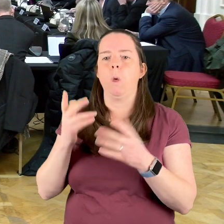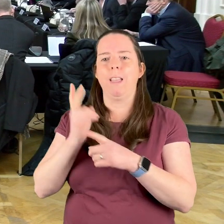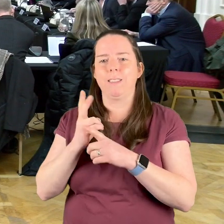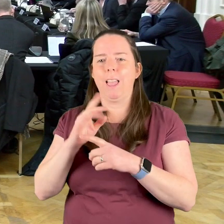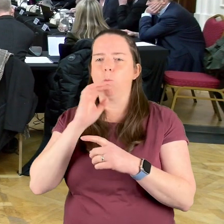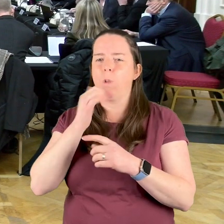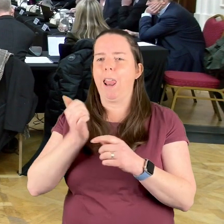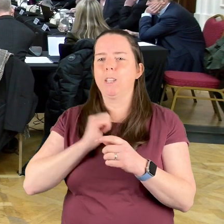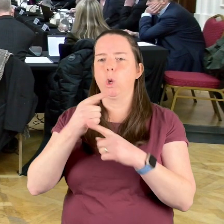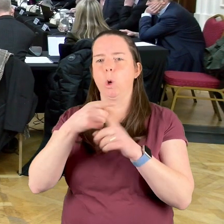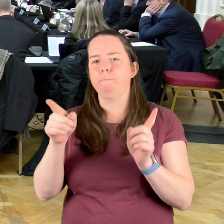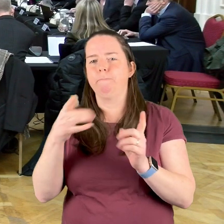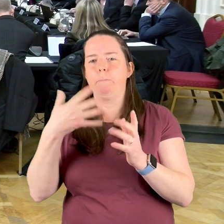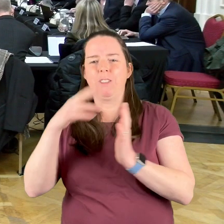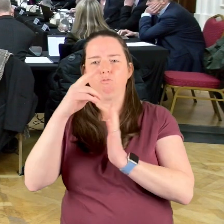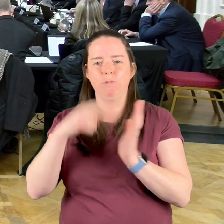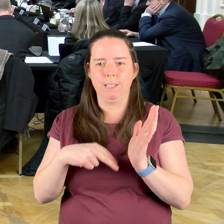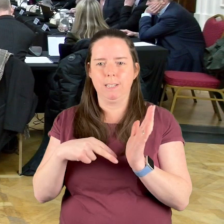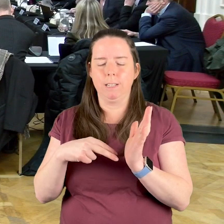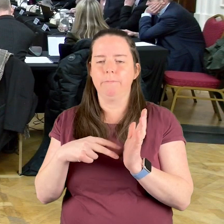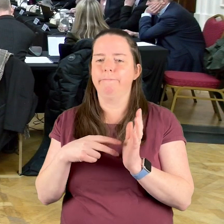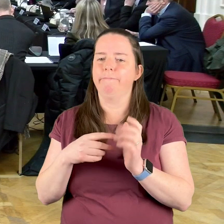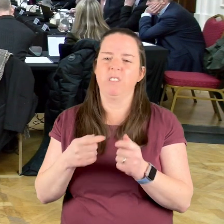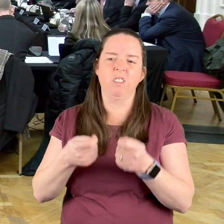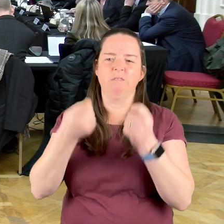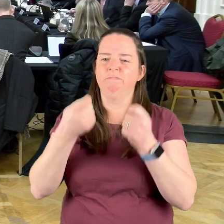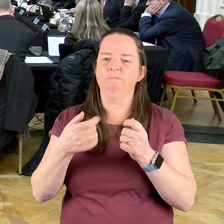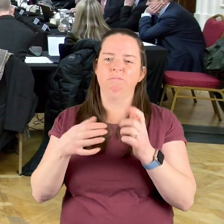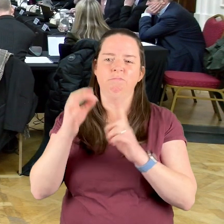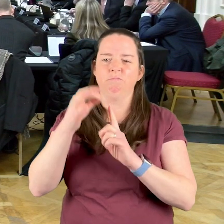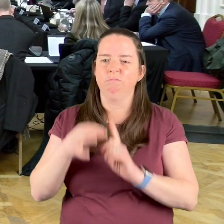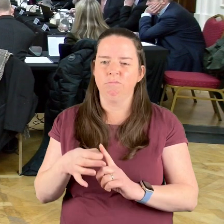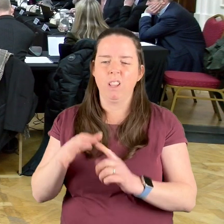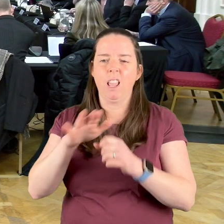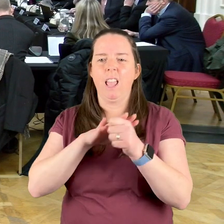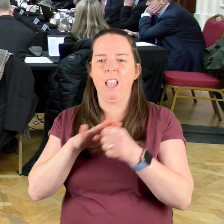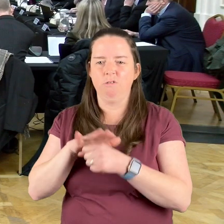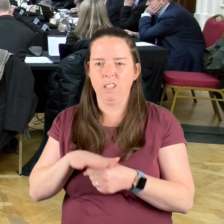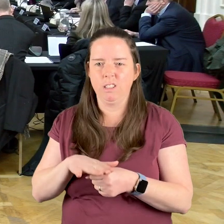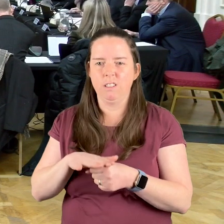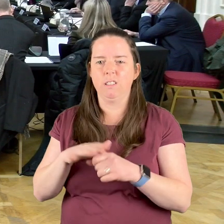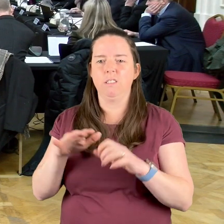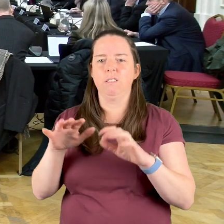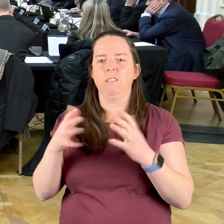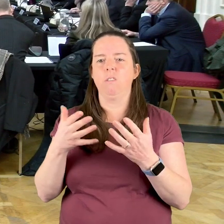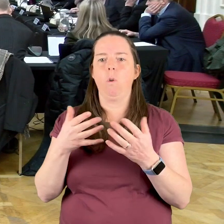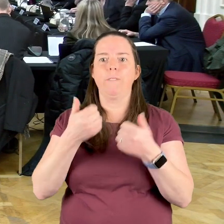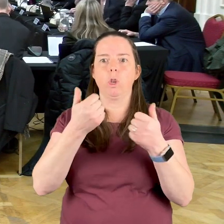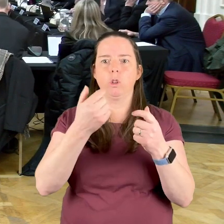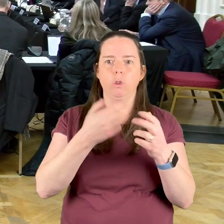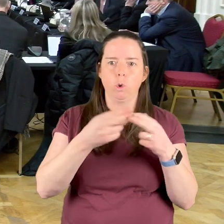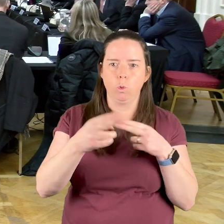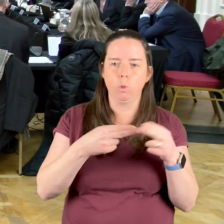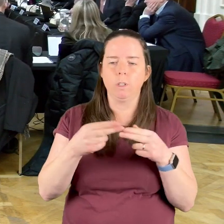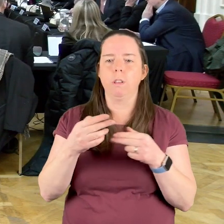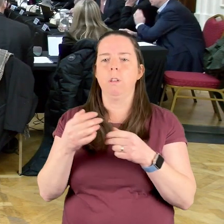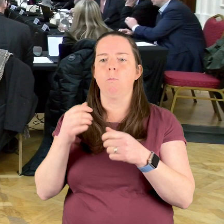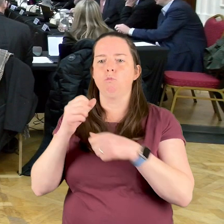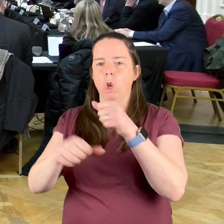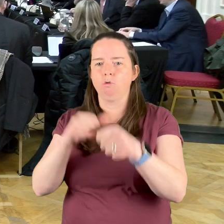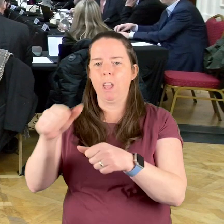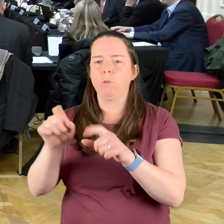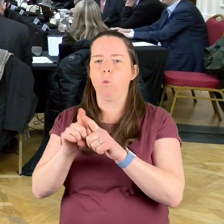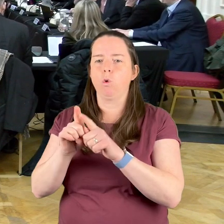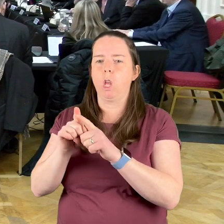So again, I will take the report as read and just highlight those areas of good news and progress and also areas